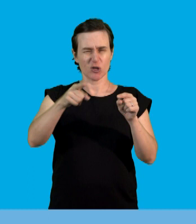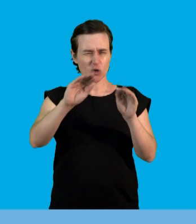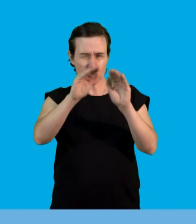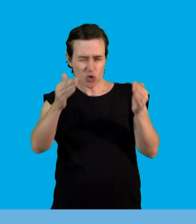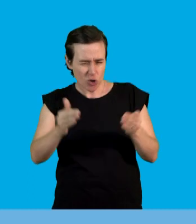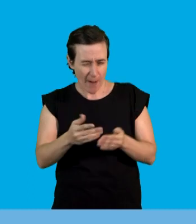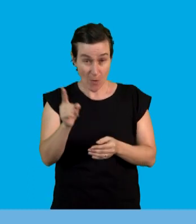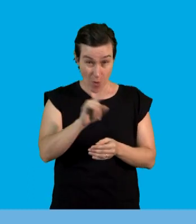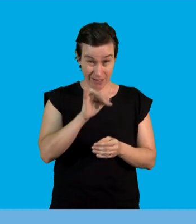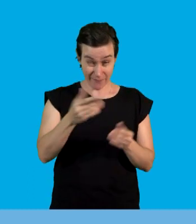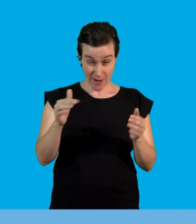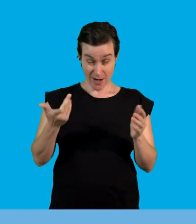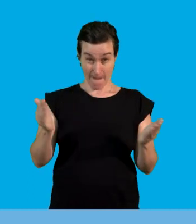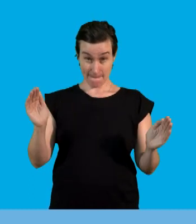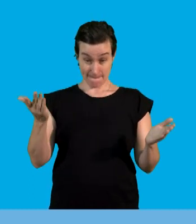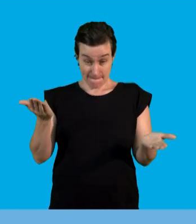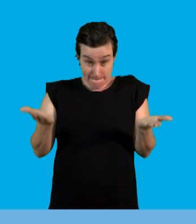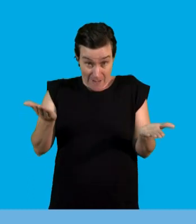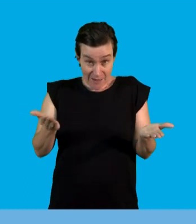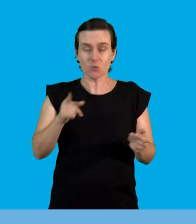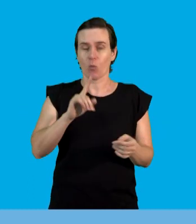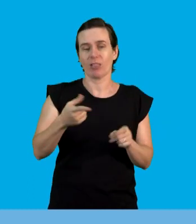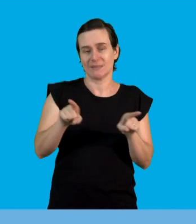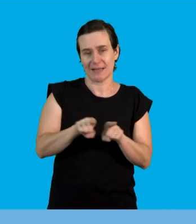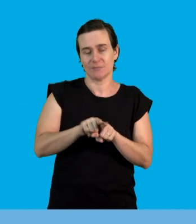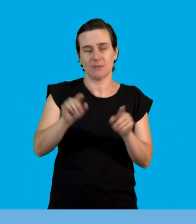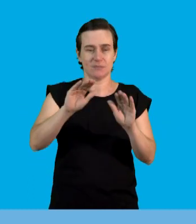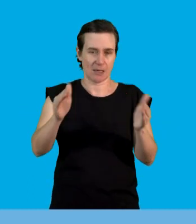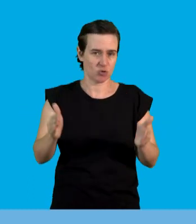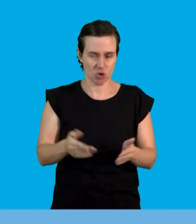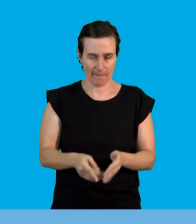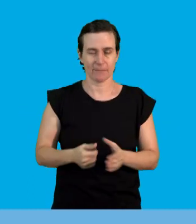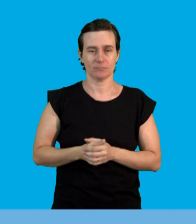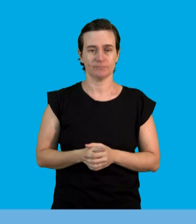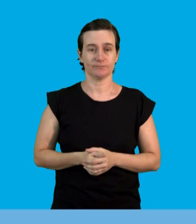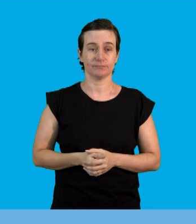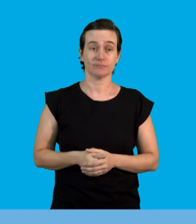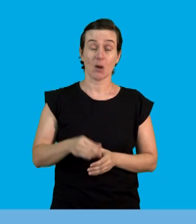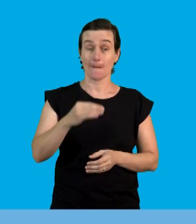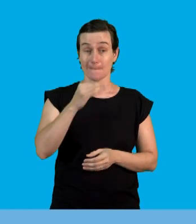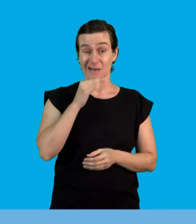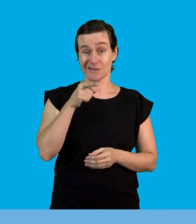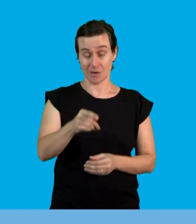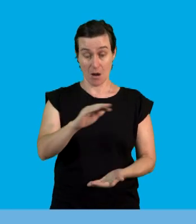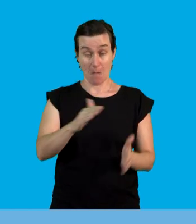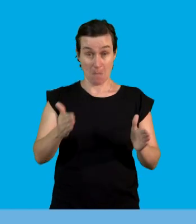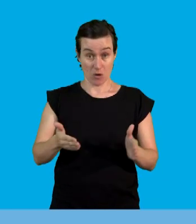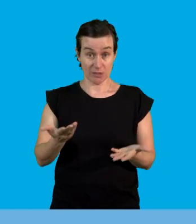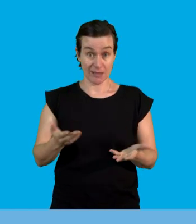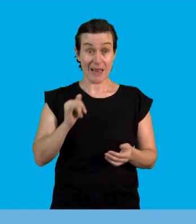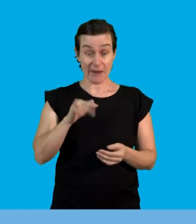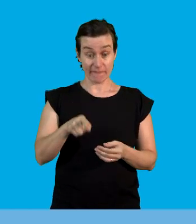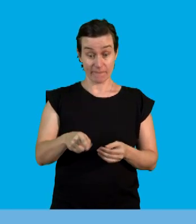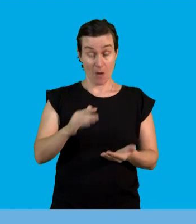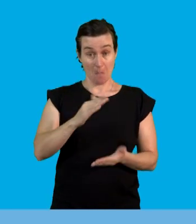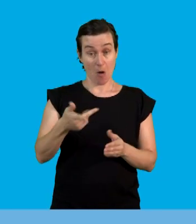if the forces are of equal magnitude, the object that is in question there will either remain stationary. If